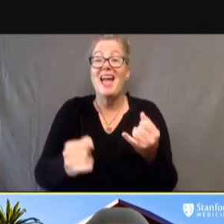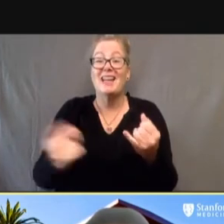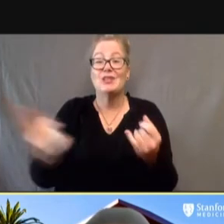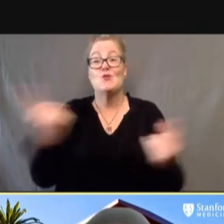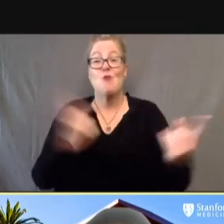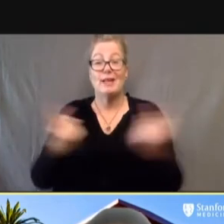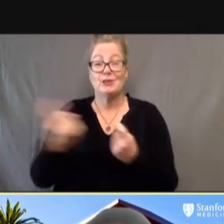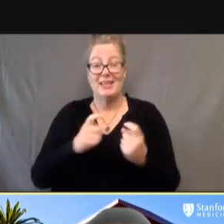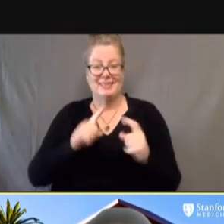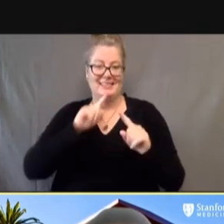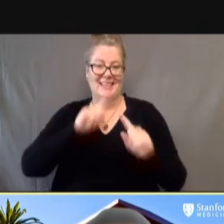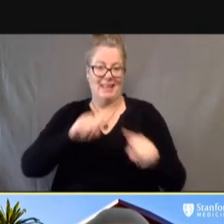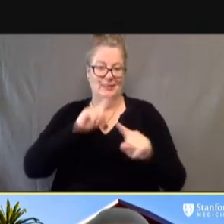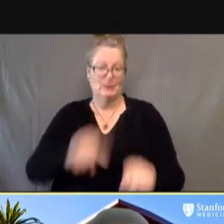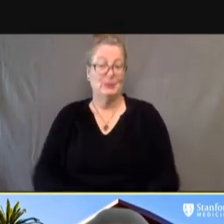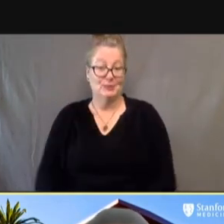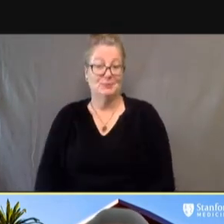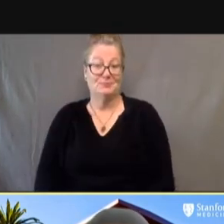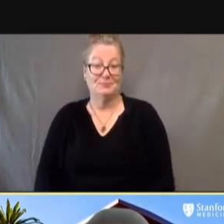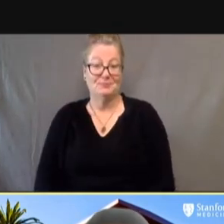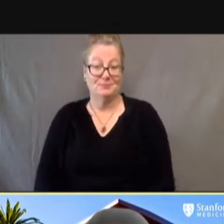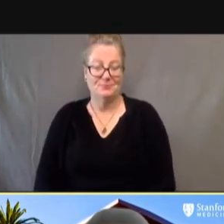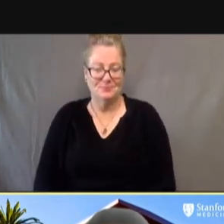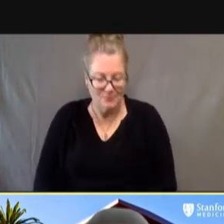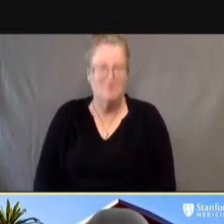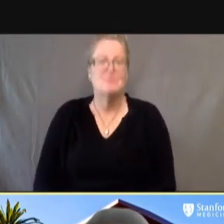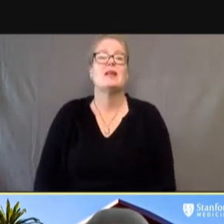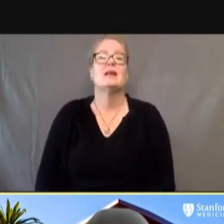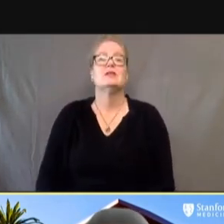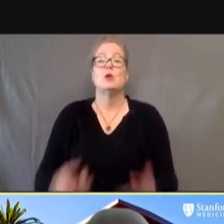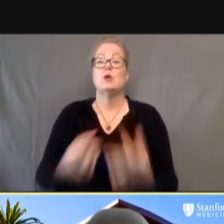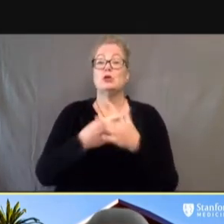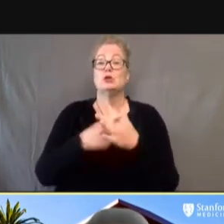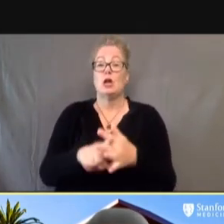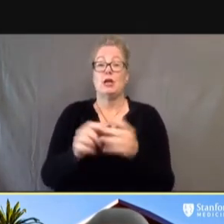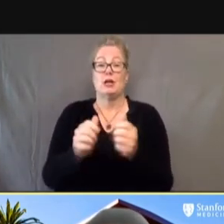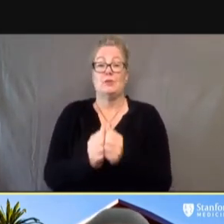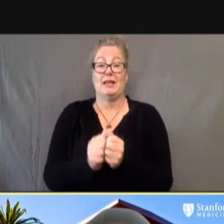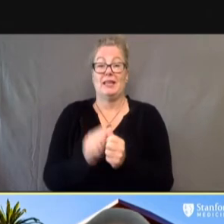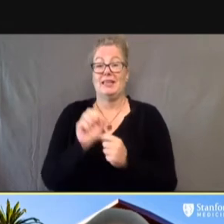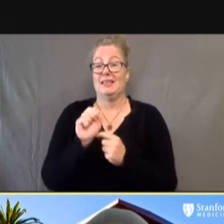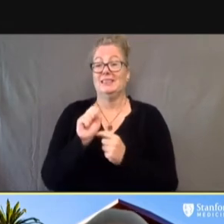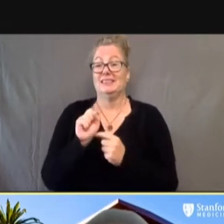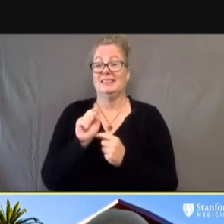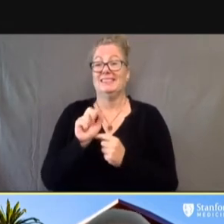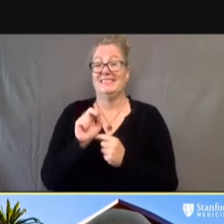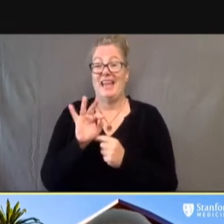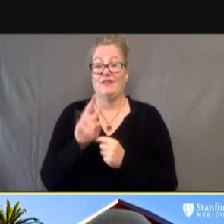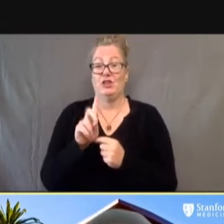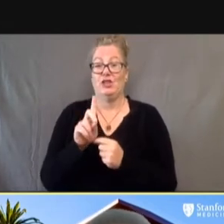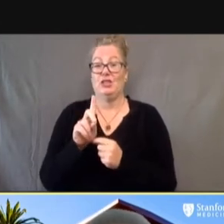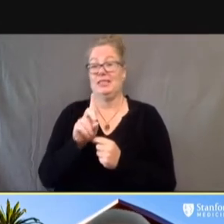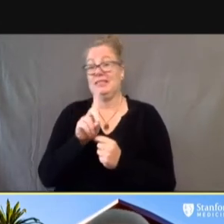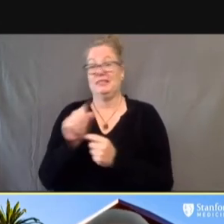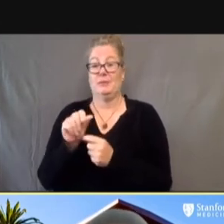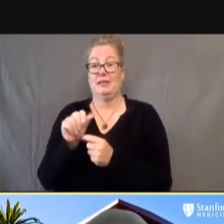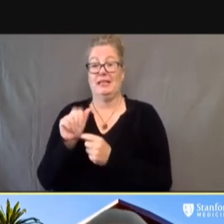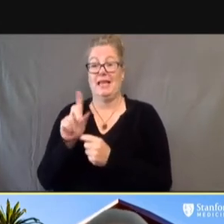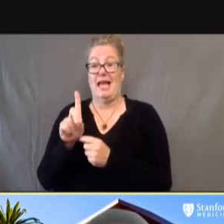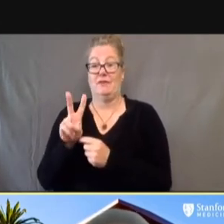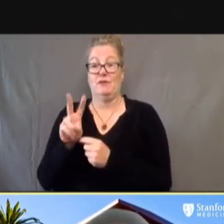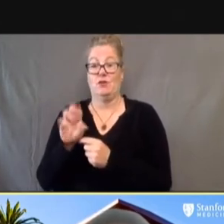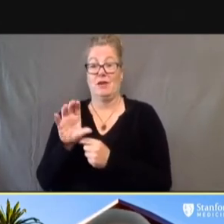And so jumping right in, with disability advocacy at Stanford, the first organization that I'm going to talk about